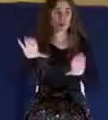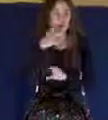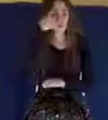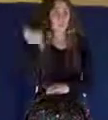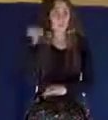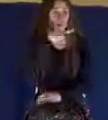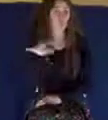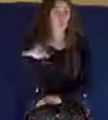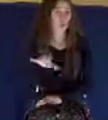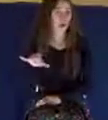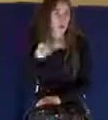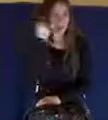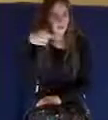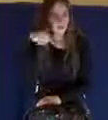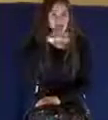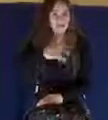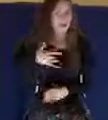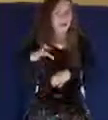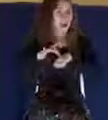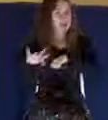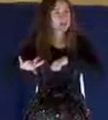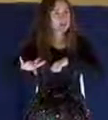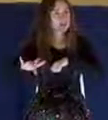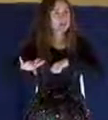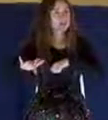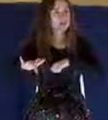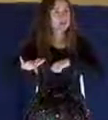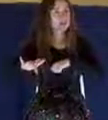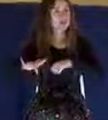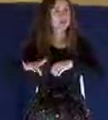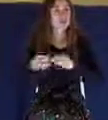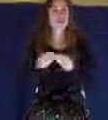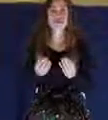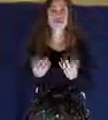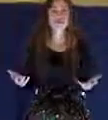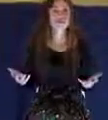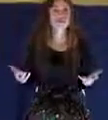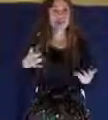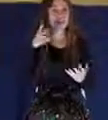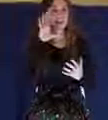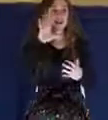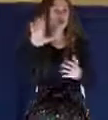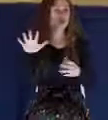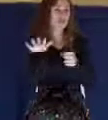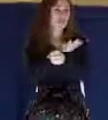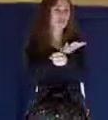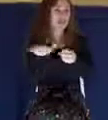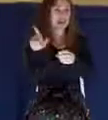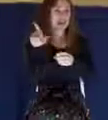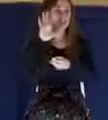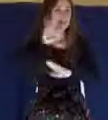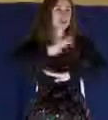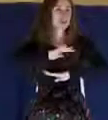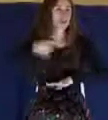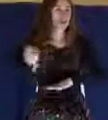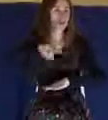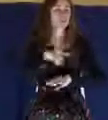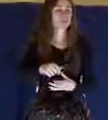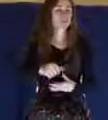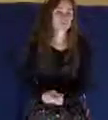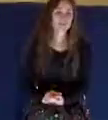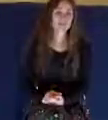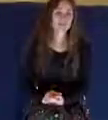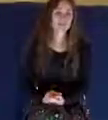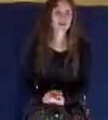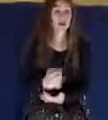empty. God is a God who fills our emptiness. But she's reflecting on this time. Again, I think one of the